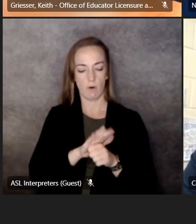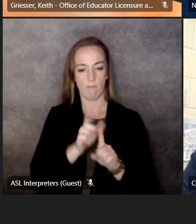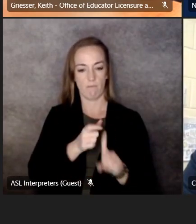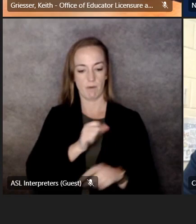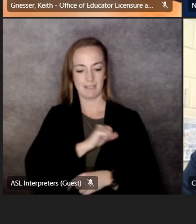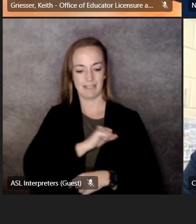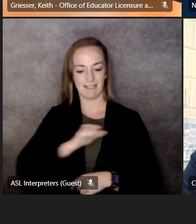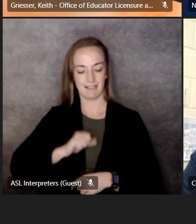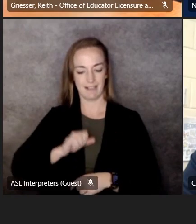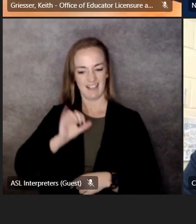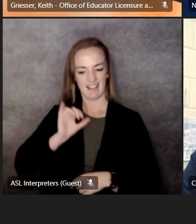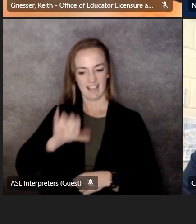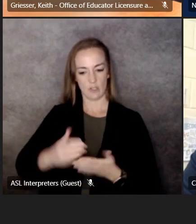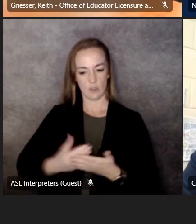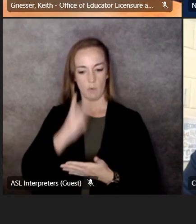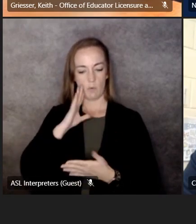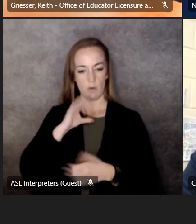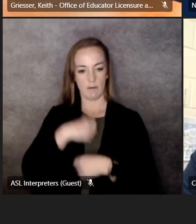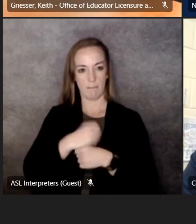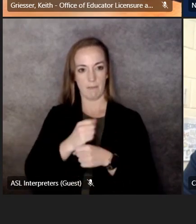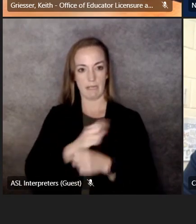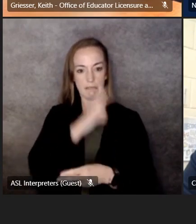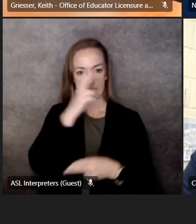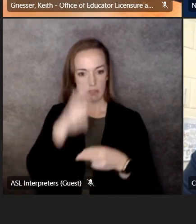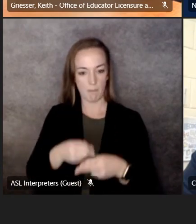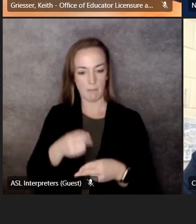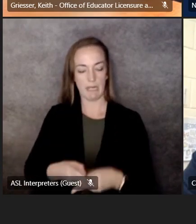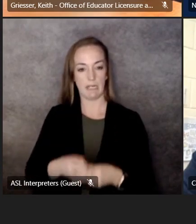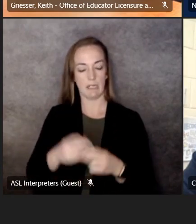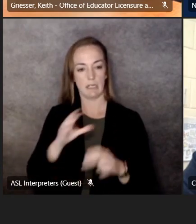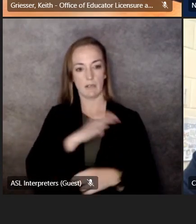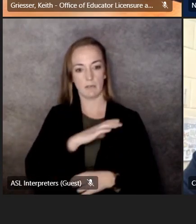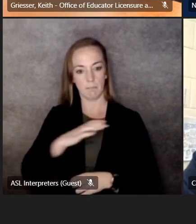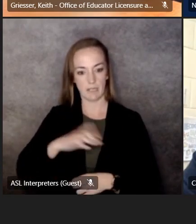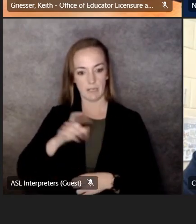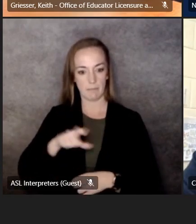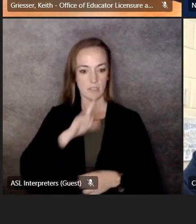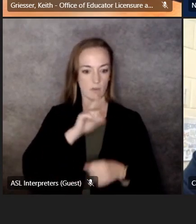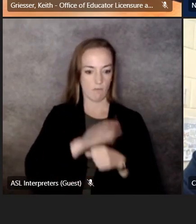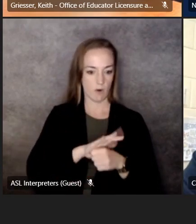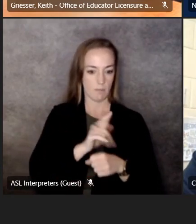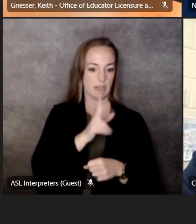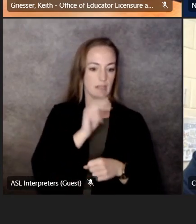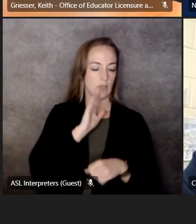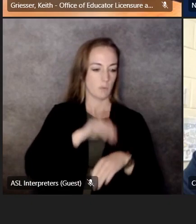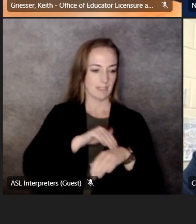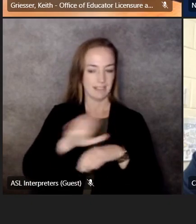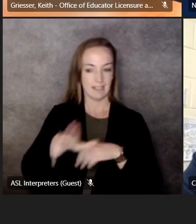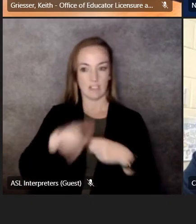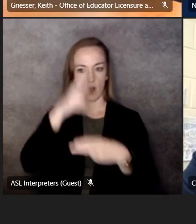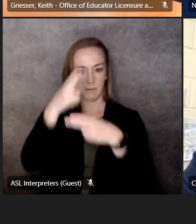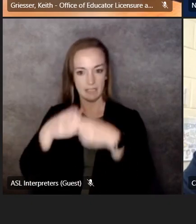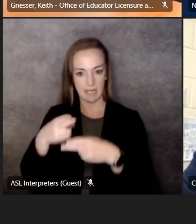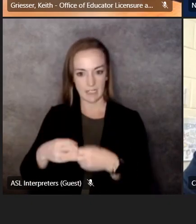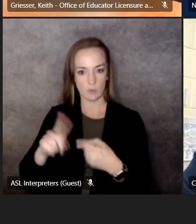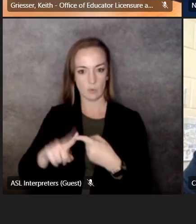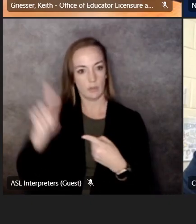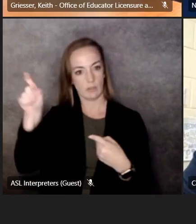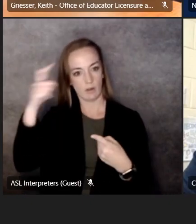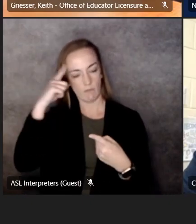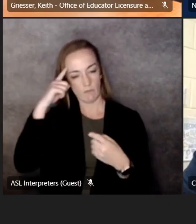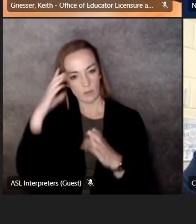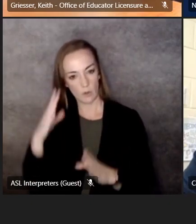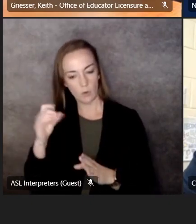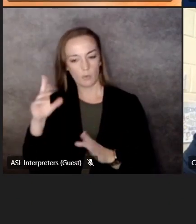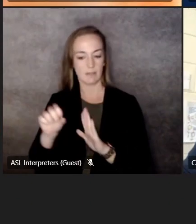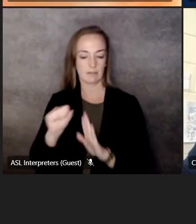a nominating committee that has to be confirmed, that would then send nominations to the governor for State Board, and then